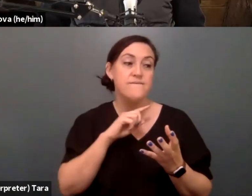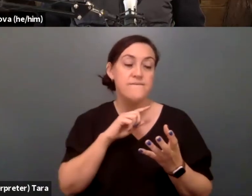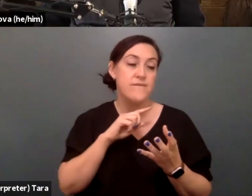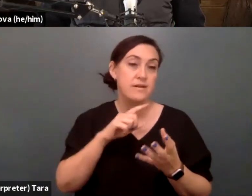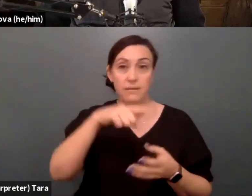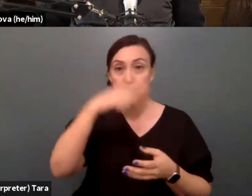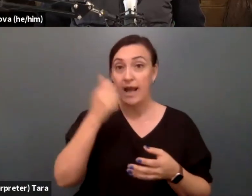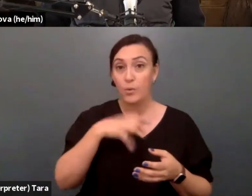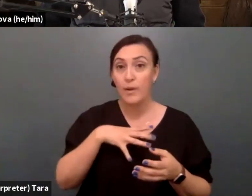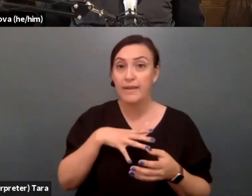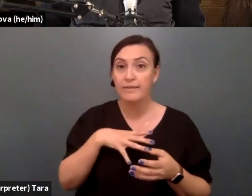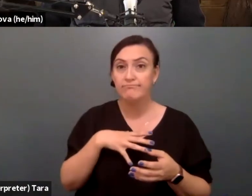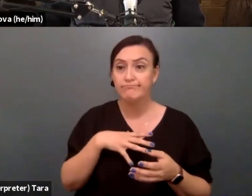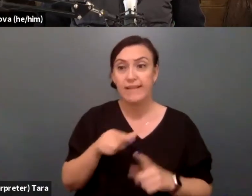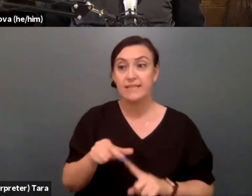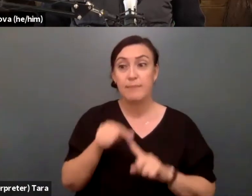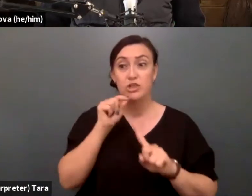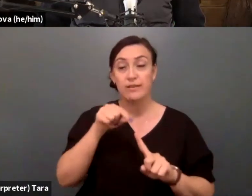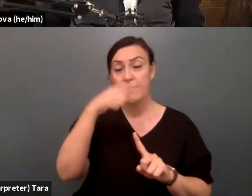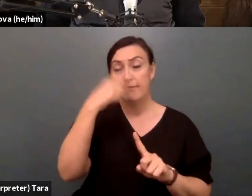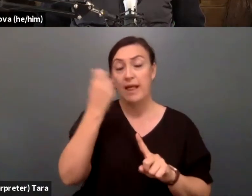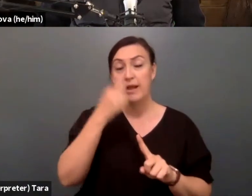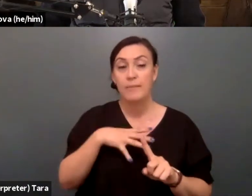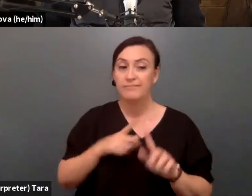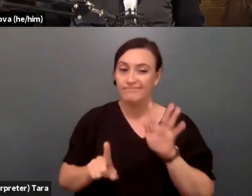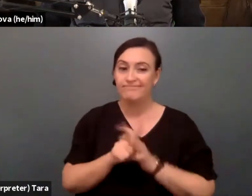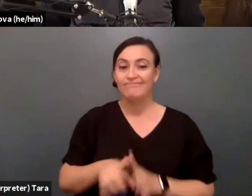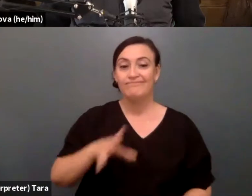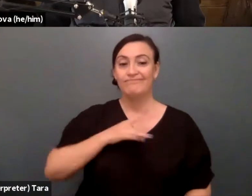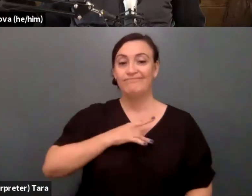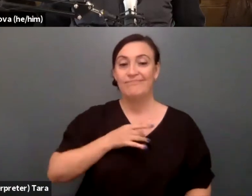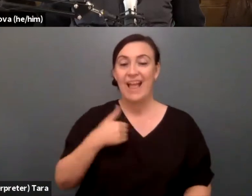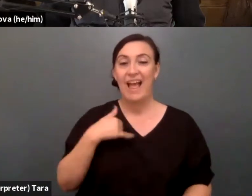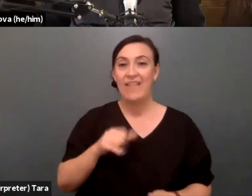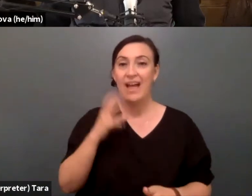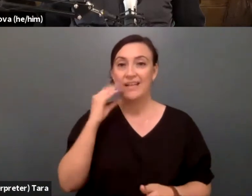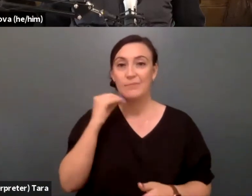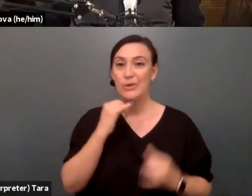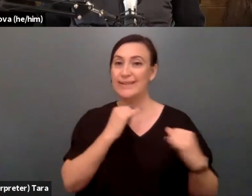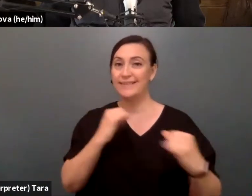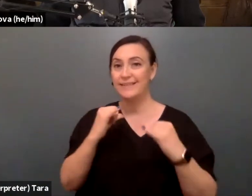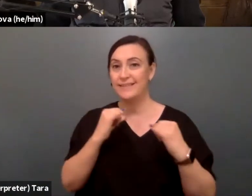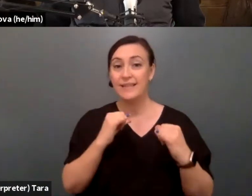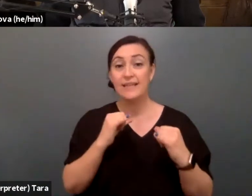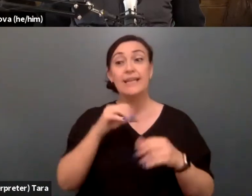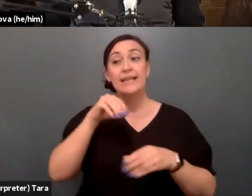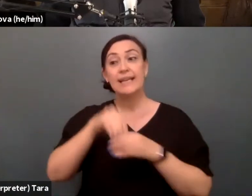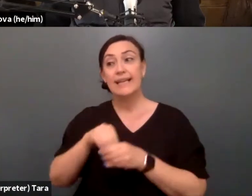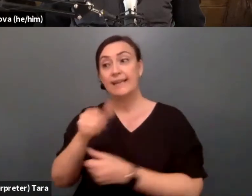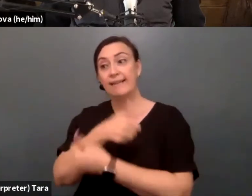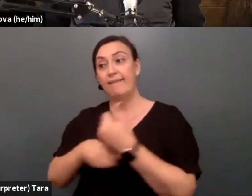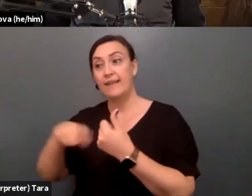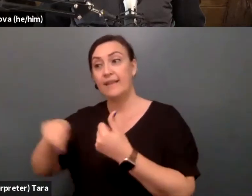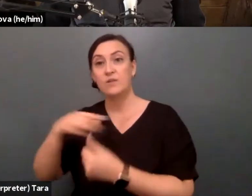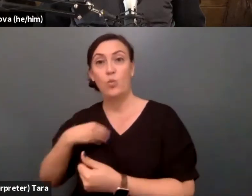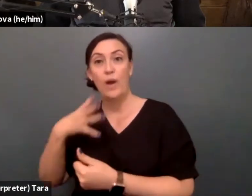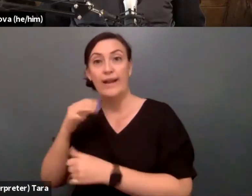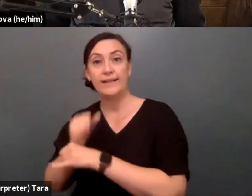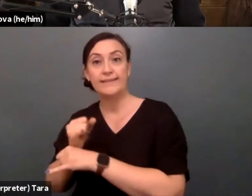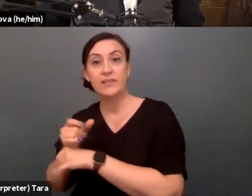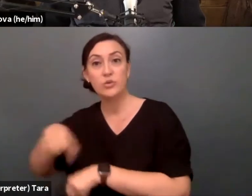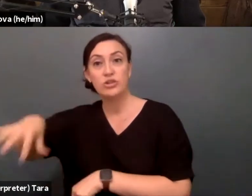Black women, particularly, have in these kinds of white institutions. And